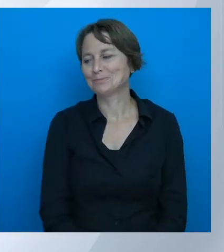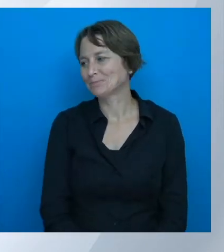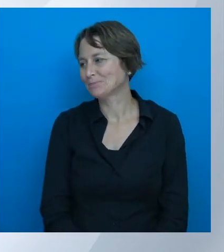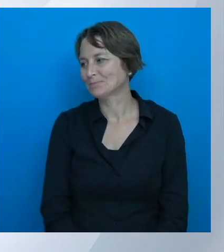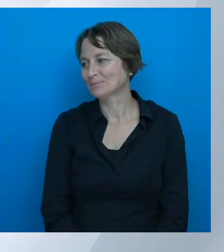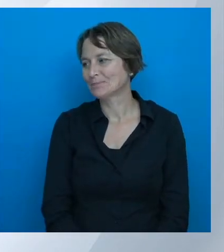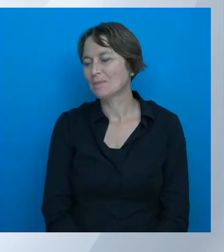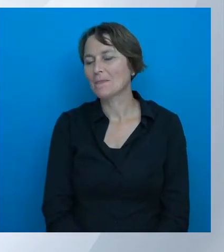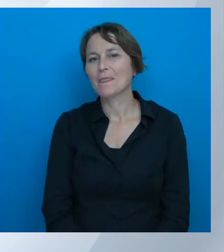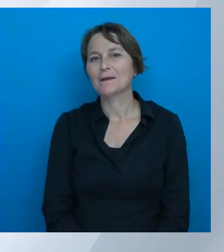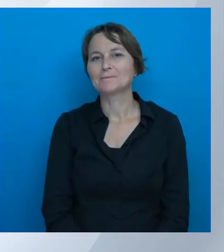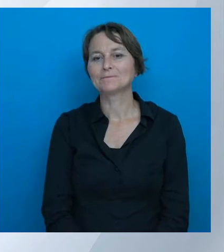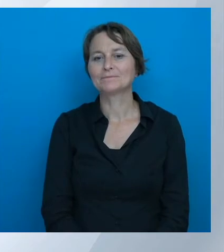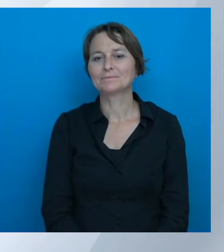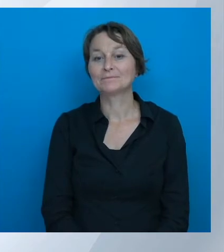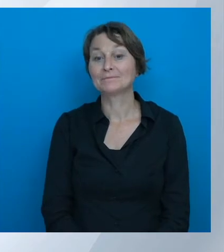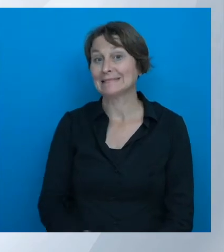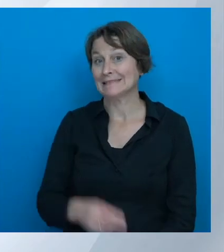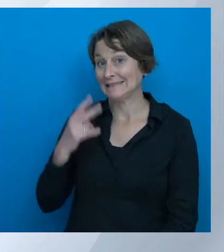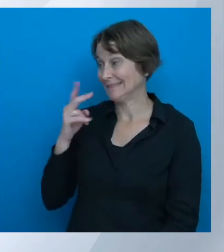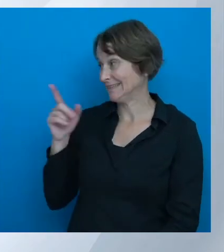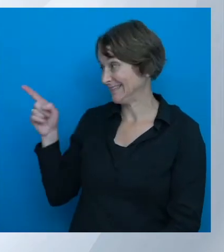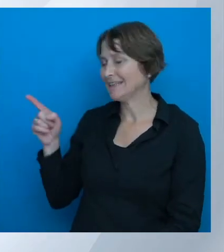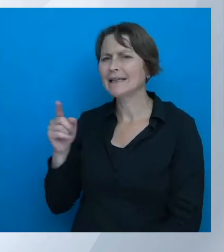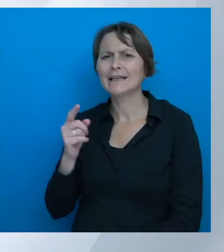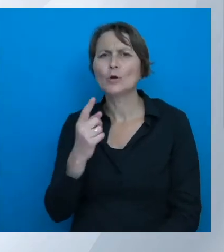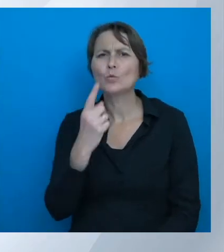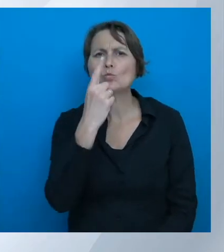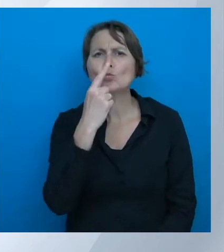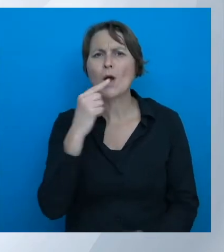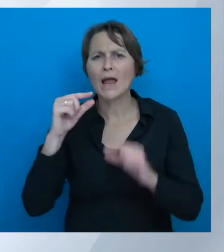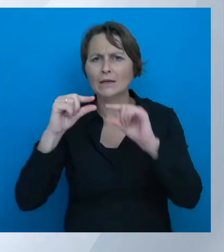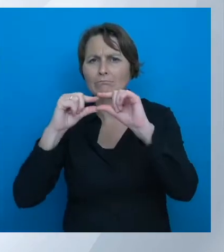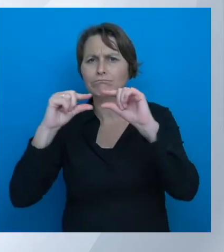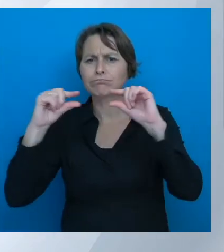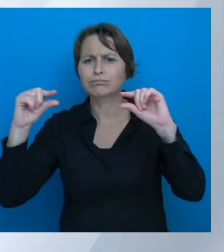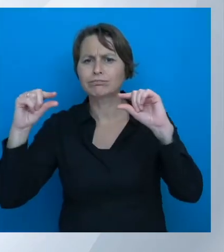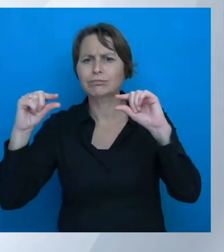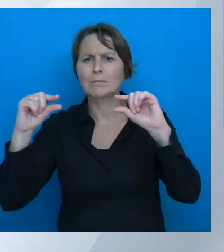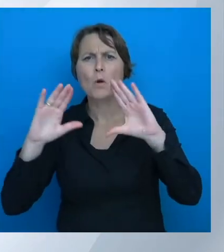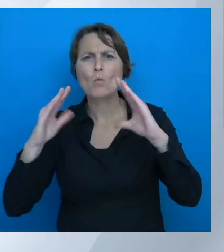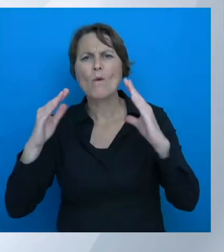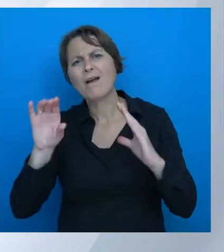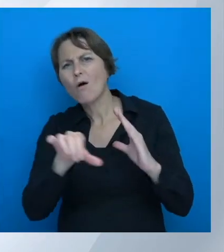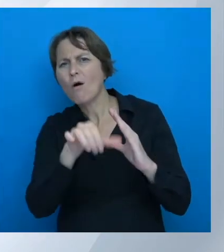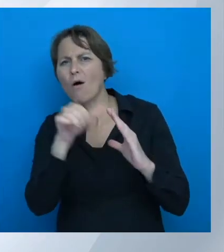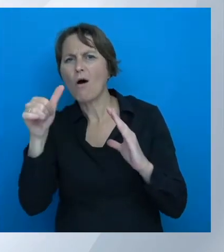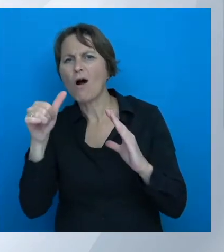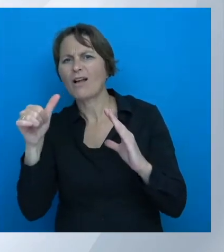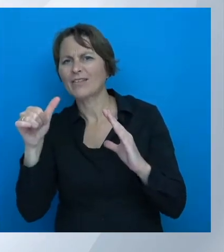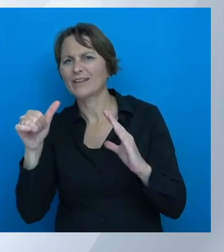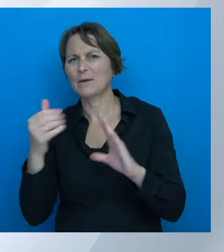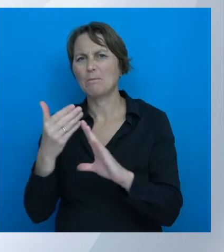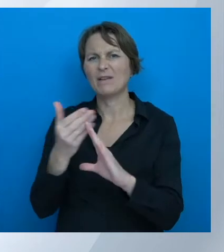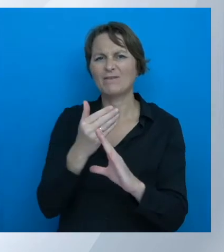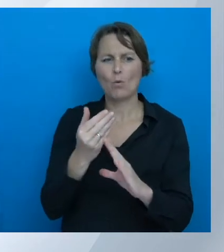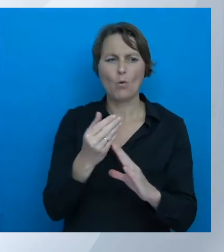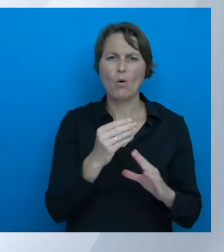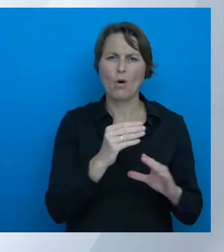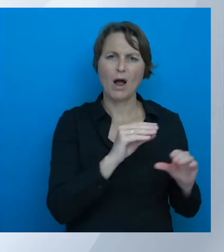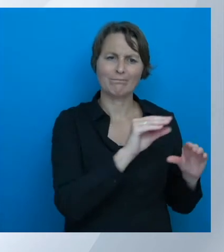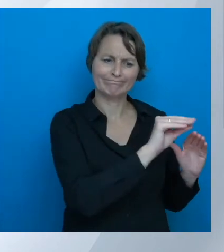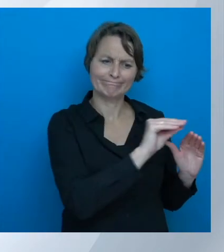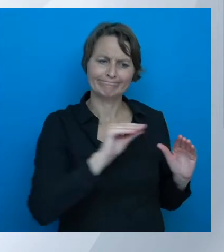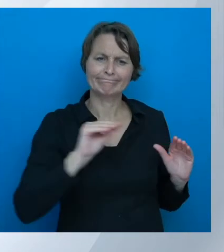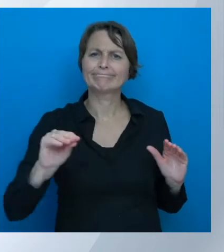red text here, and that's because to write to a queue, we need to install a different NuGet package. So we're going to install the Azure Storage queues. So let's go back